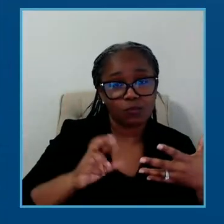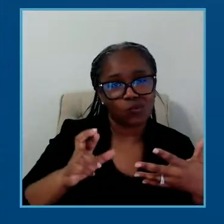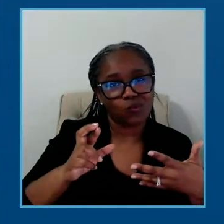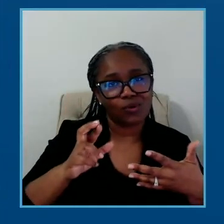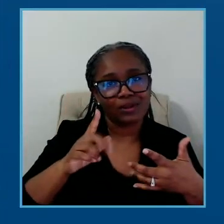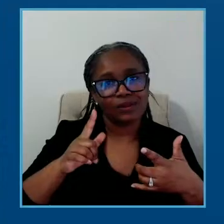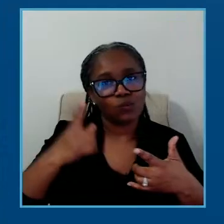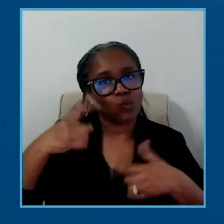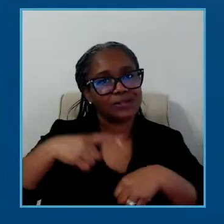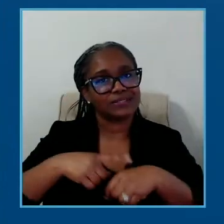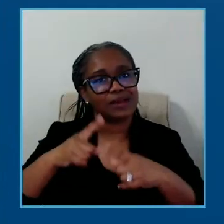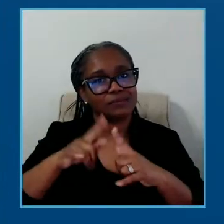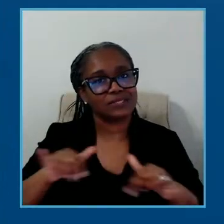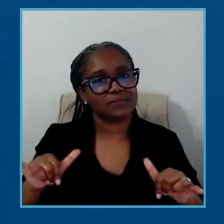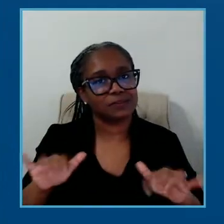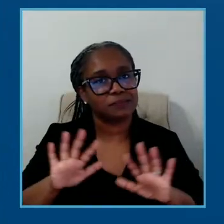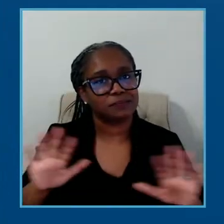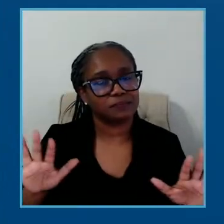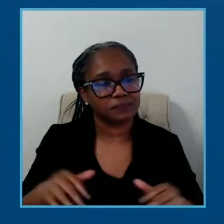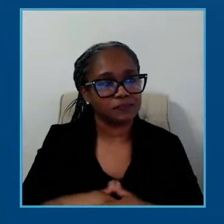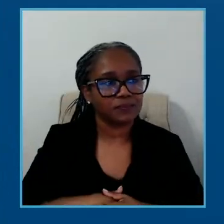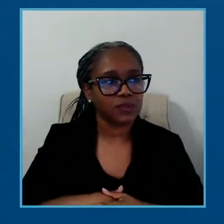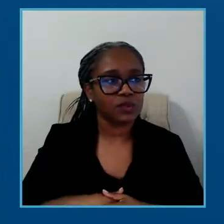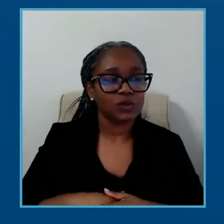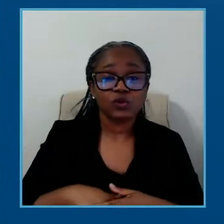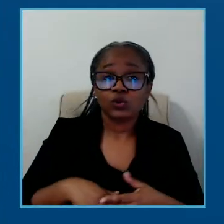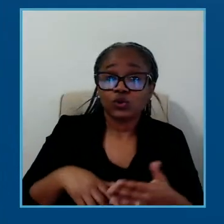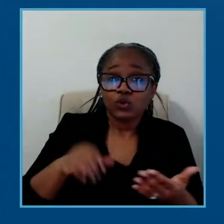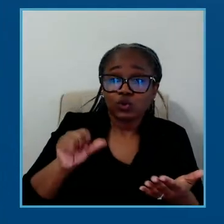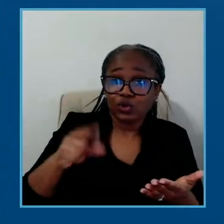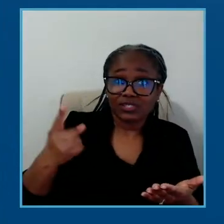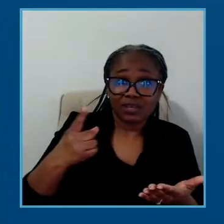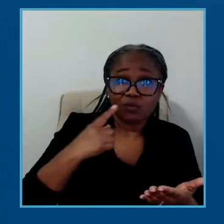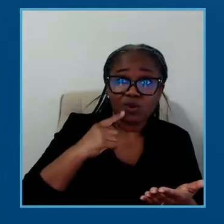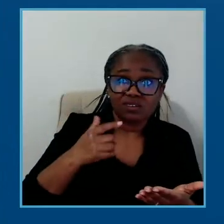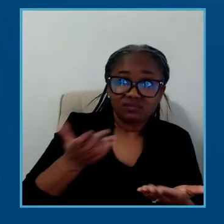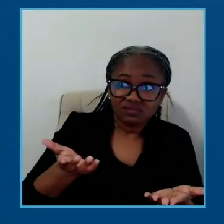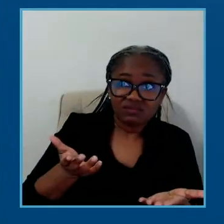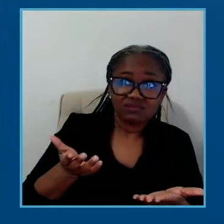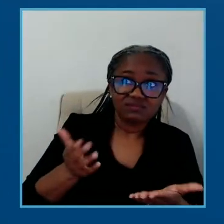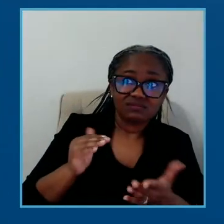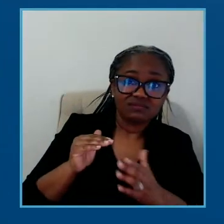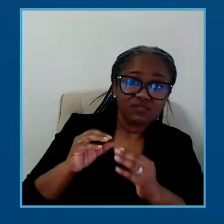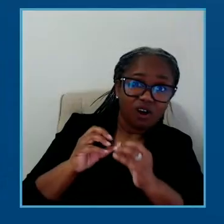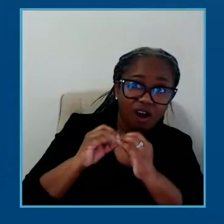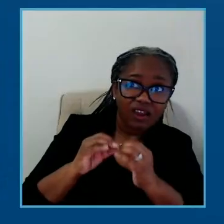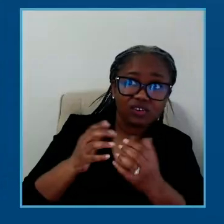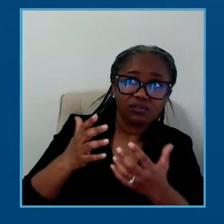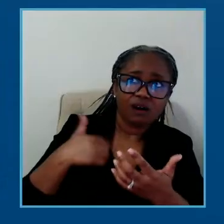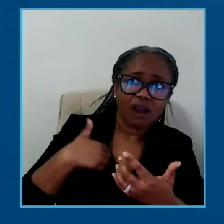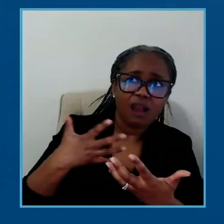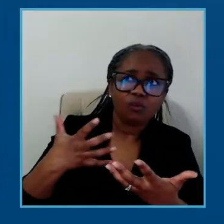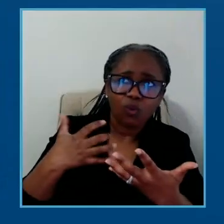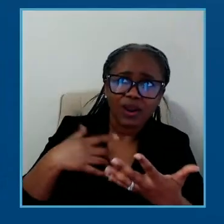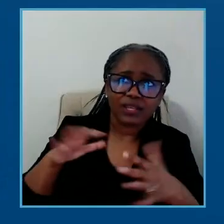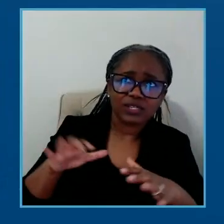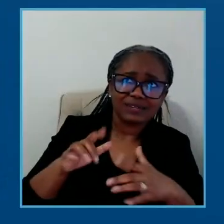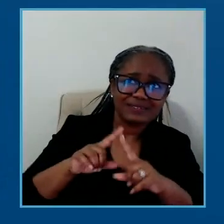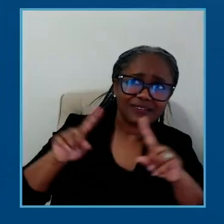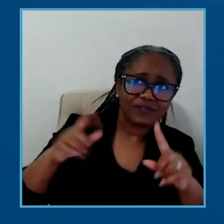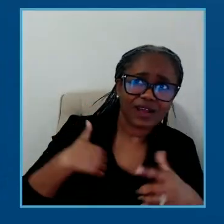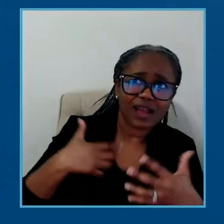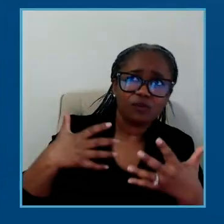argued that it would be better for the DNC chair to have made a different decision in that moment or conduct this election differently? Sure. But